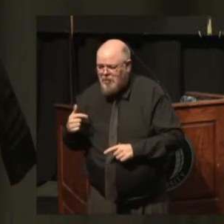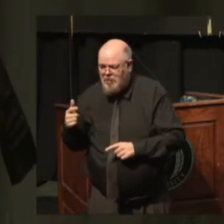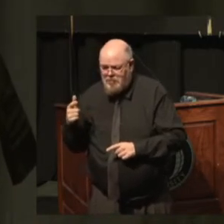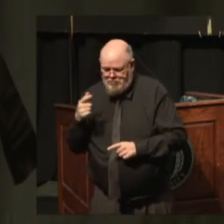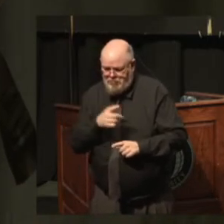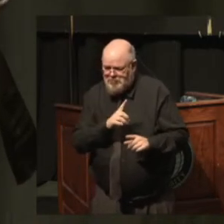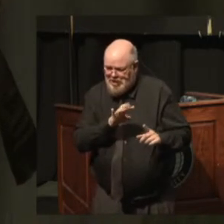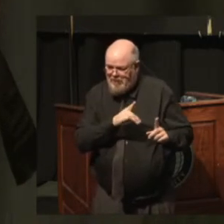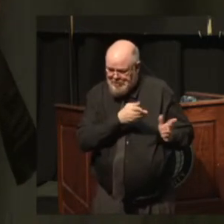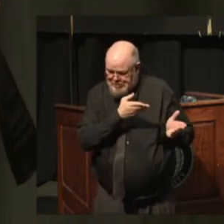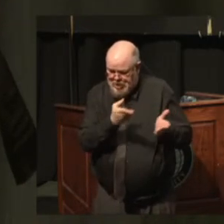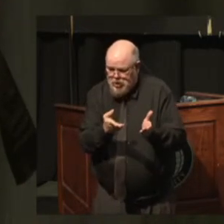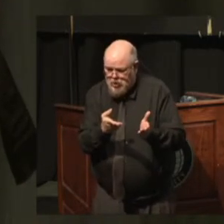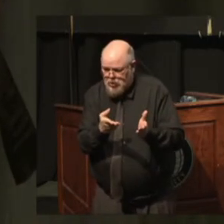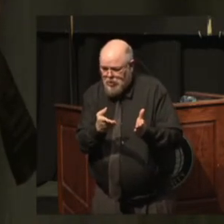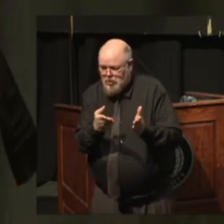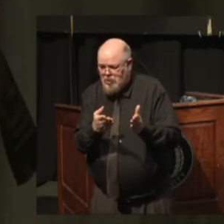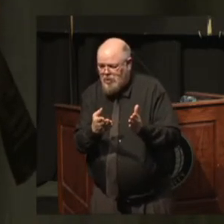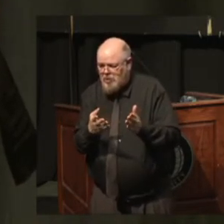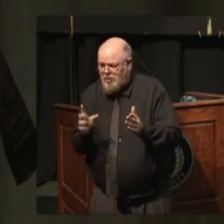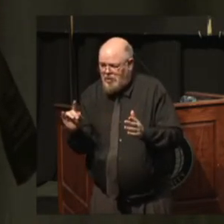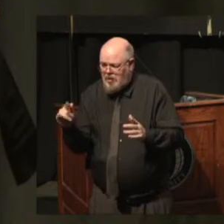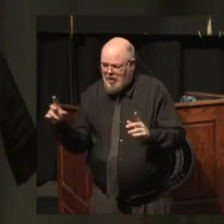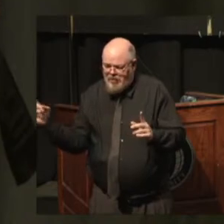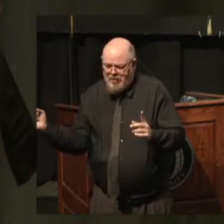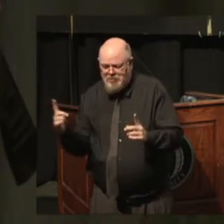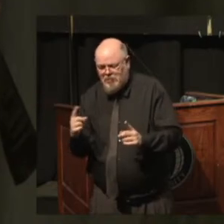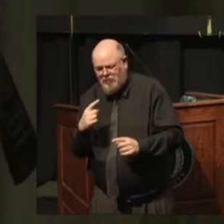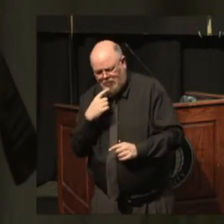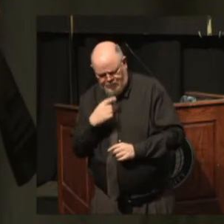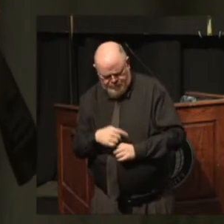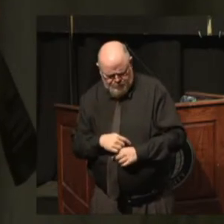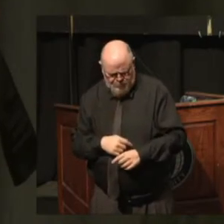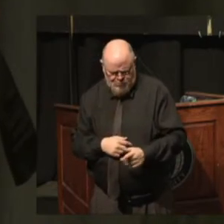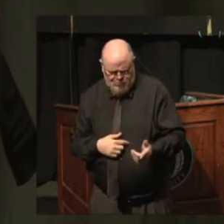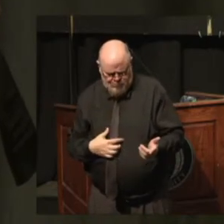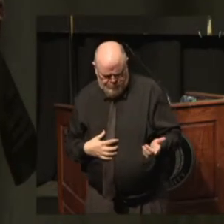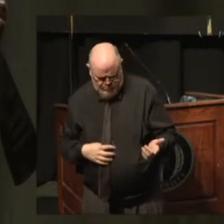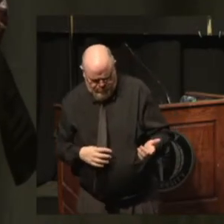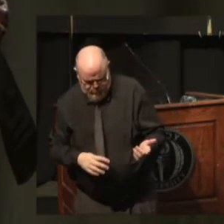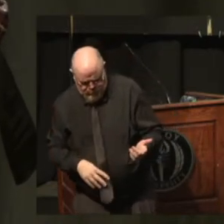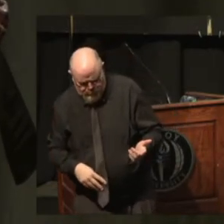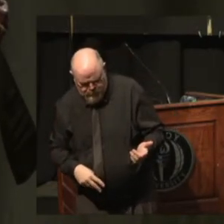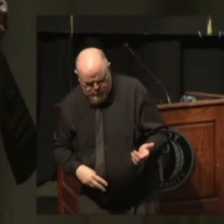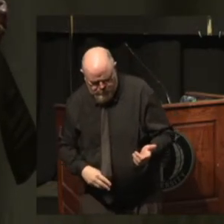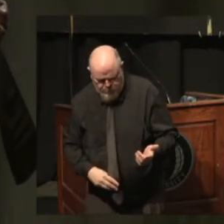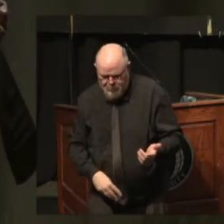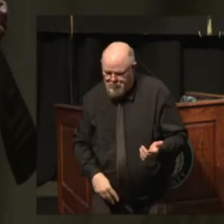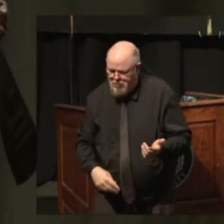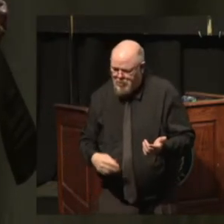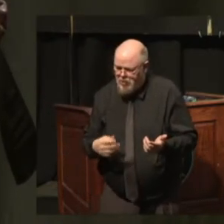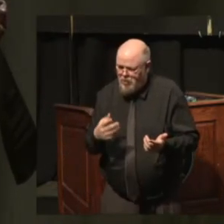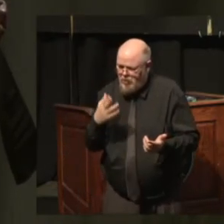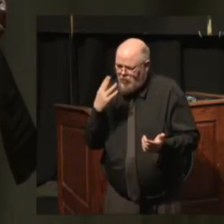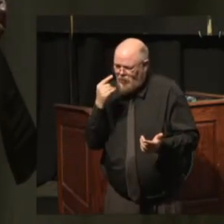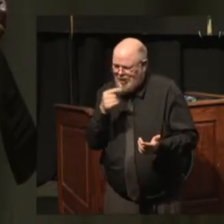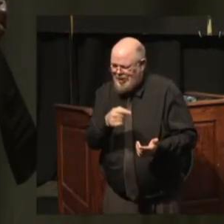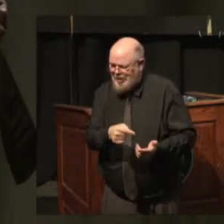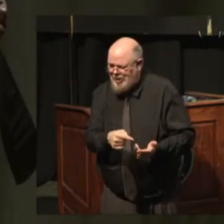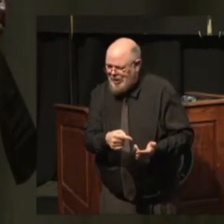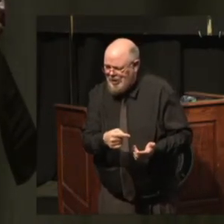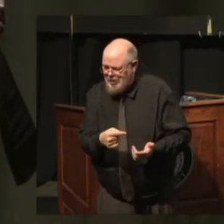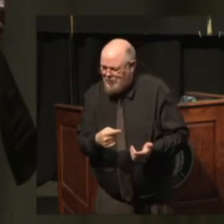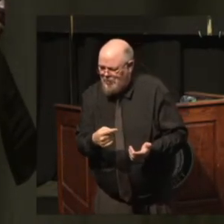Goliath comes out. And David looks around and says, what's up? Why are y'all going to fight him? I mean, what's the